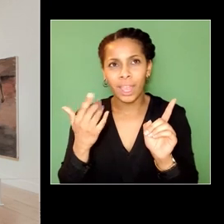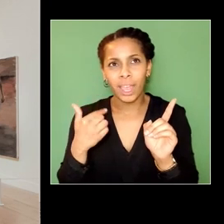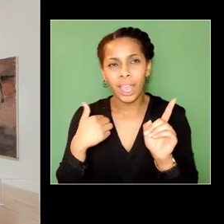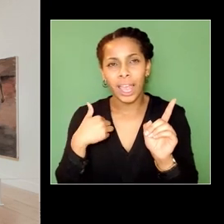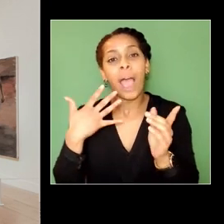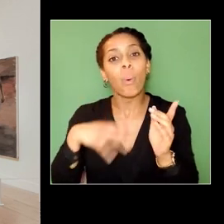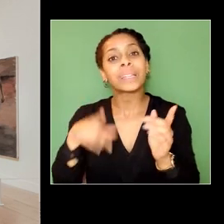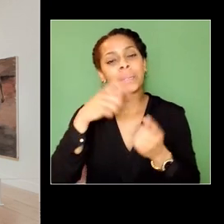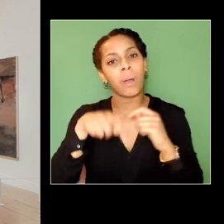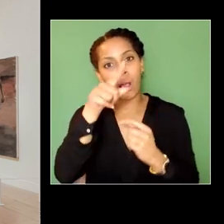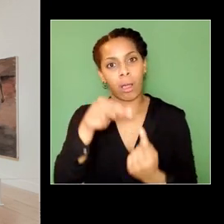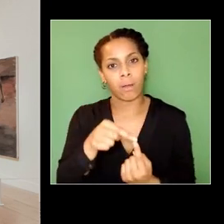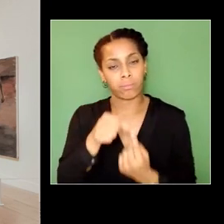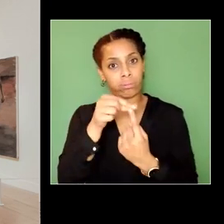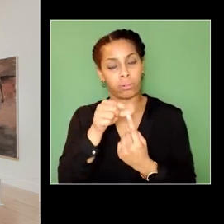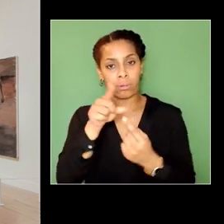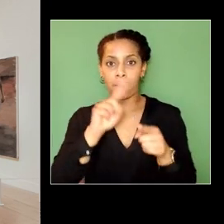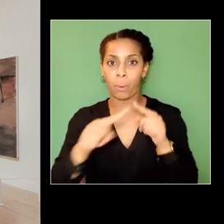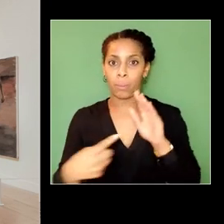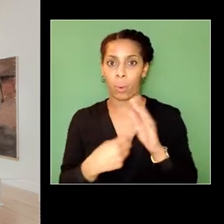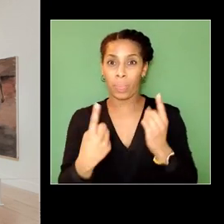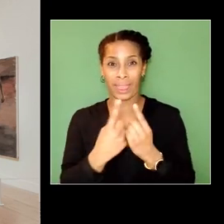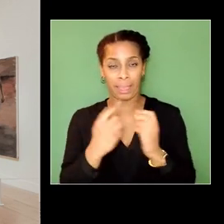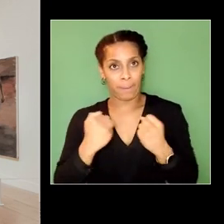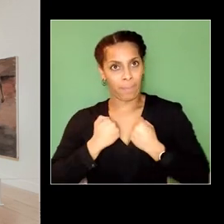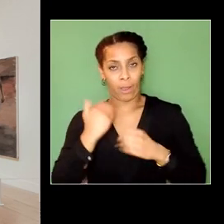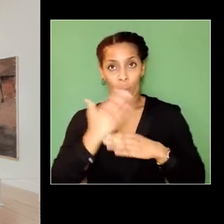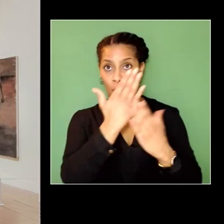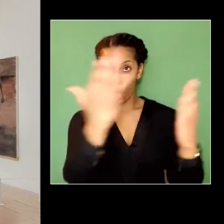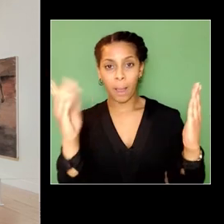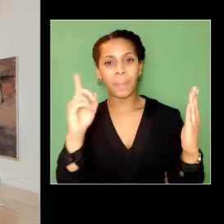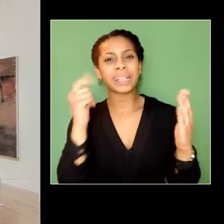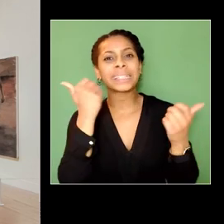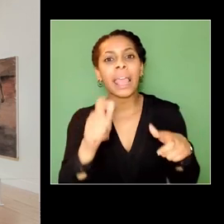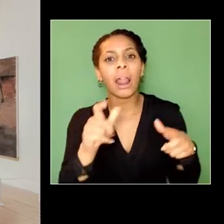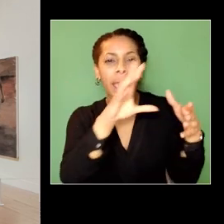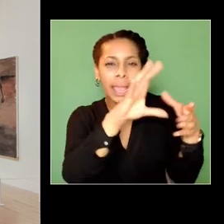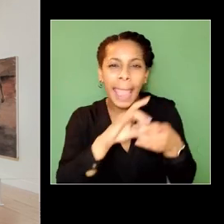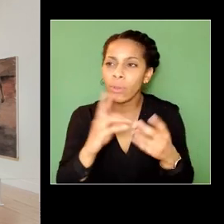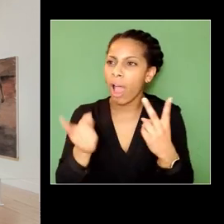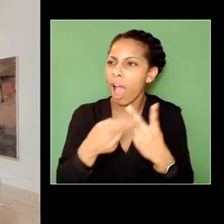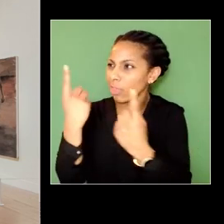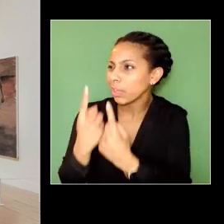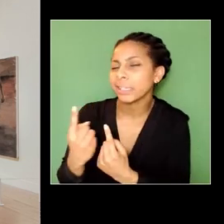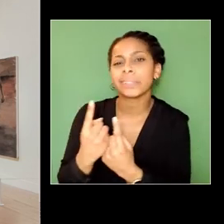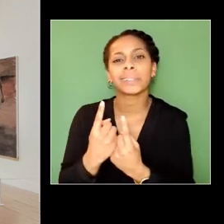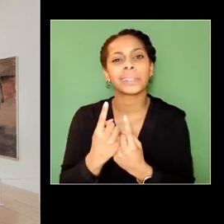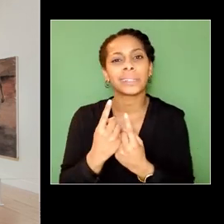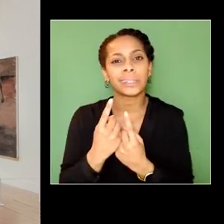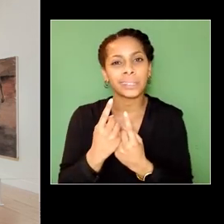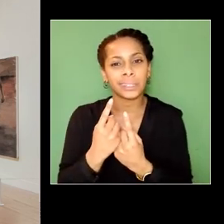front and center of the work, and yet still engage with everything else, and yet still be hand in hand with everything